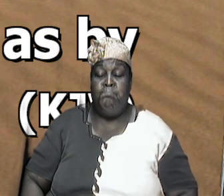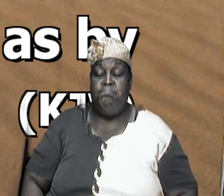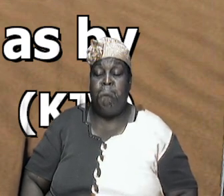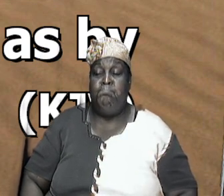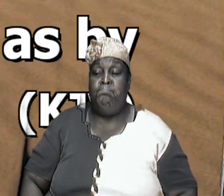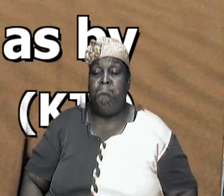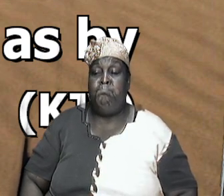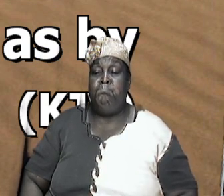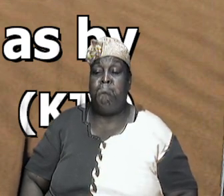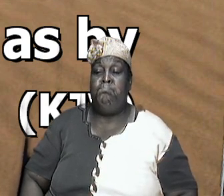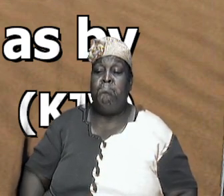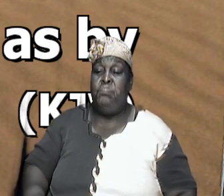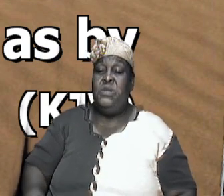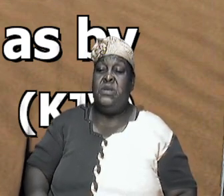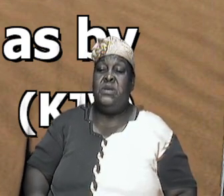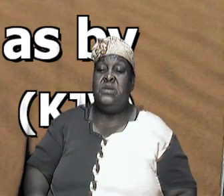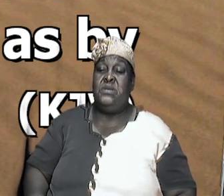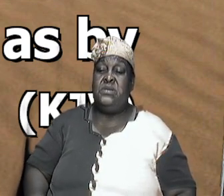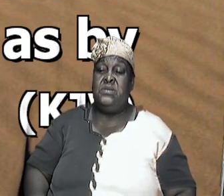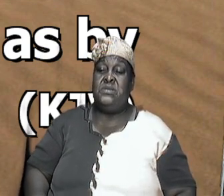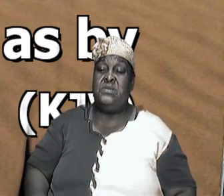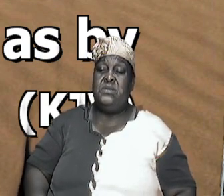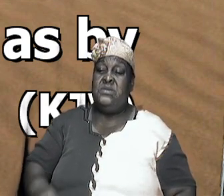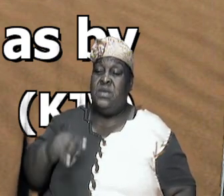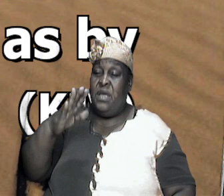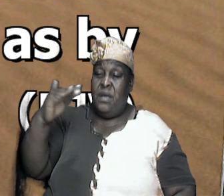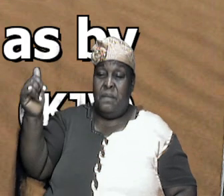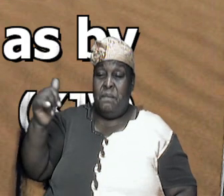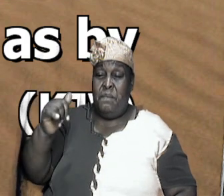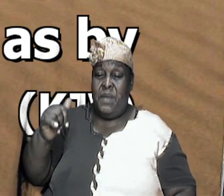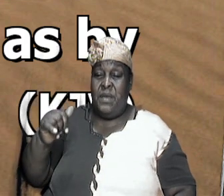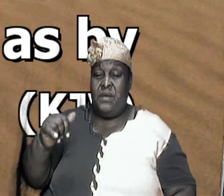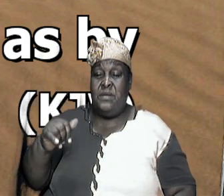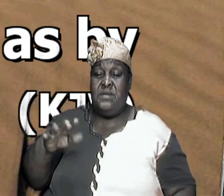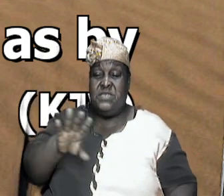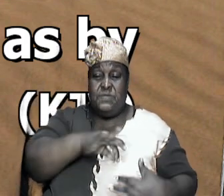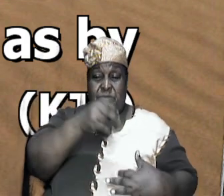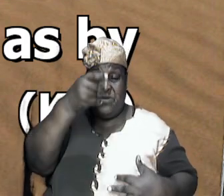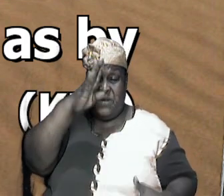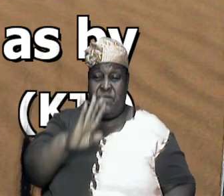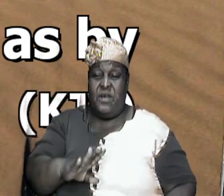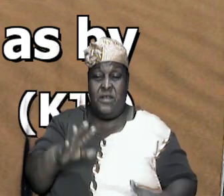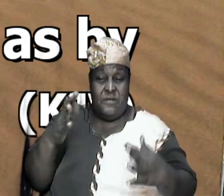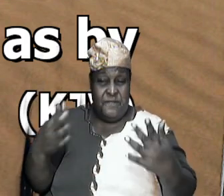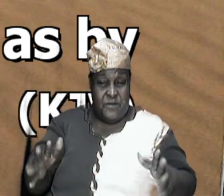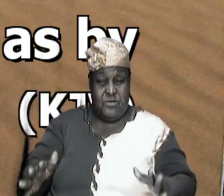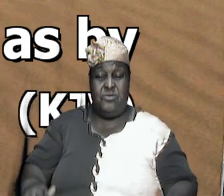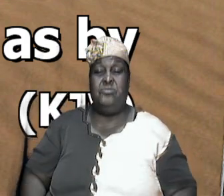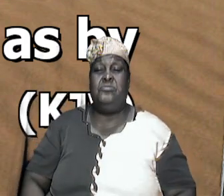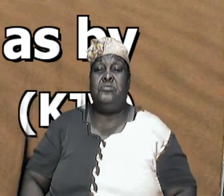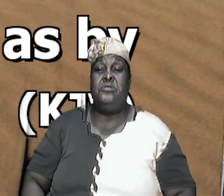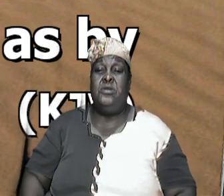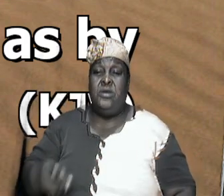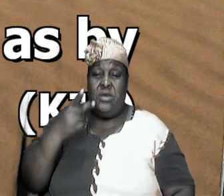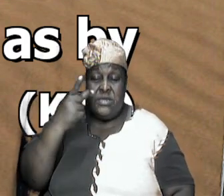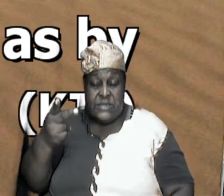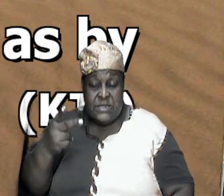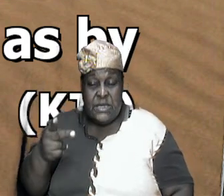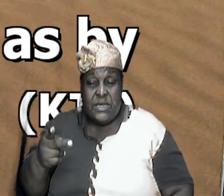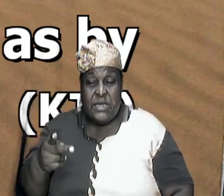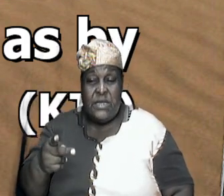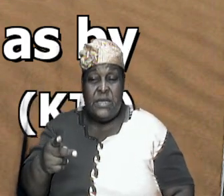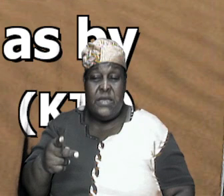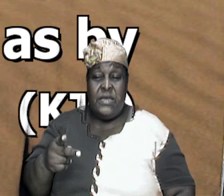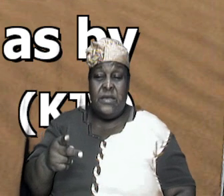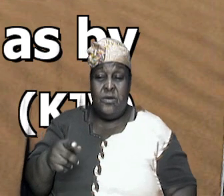Right? This is done as by the Spirit of the Lord. Now we see this played out. We see